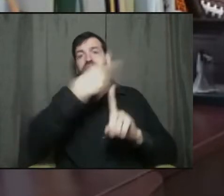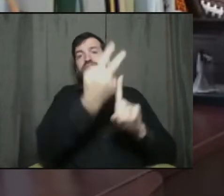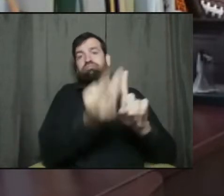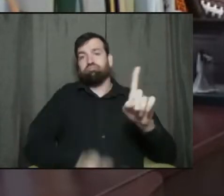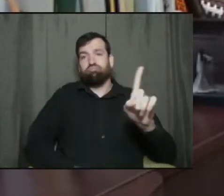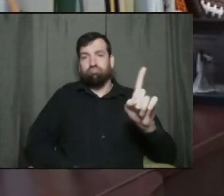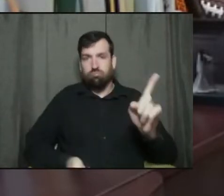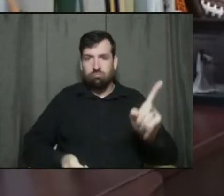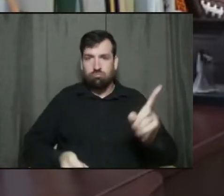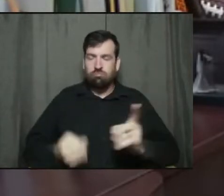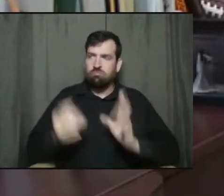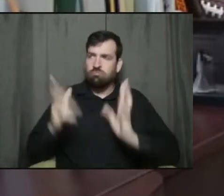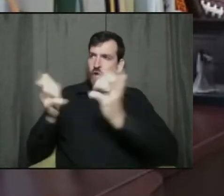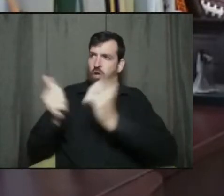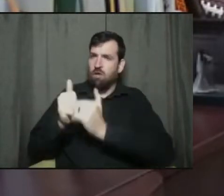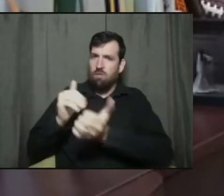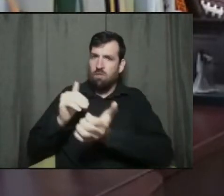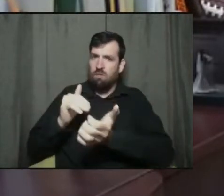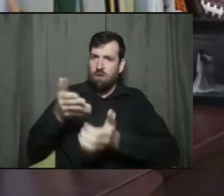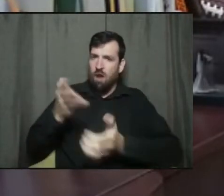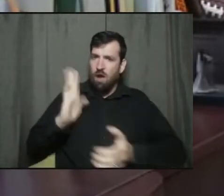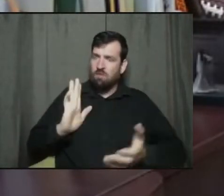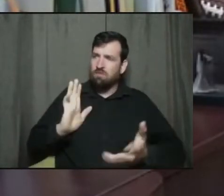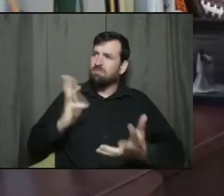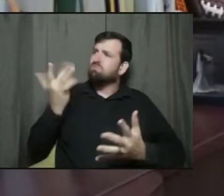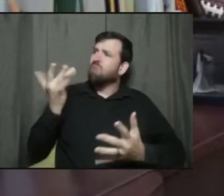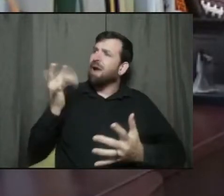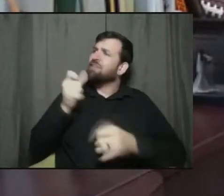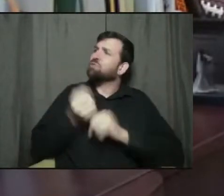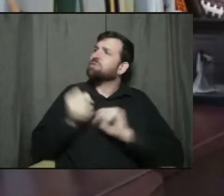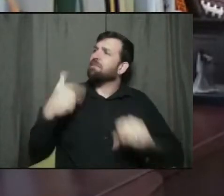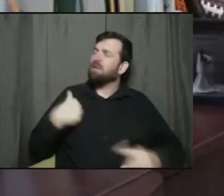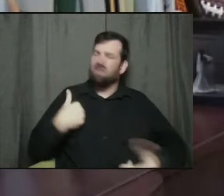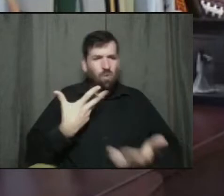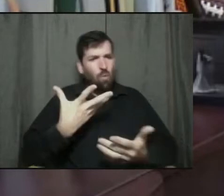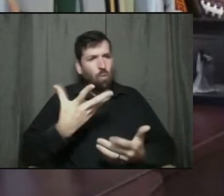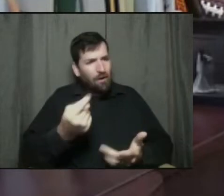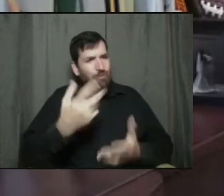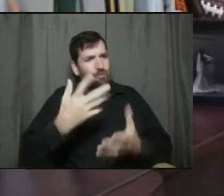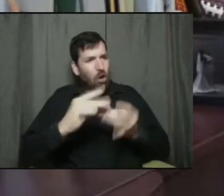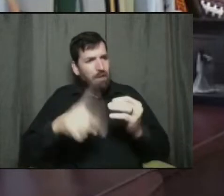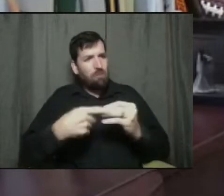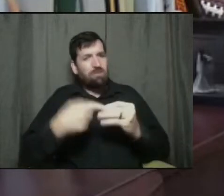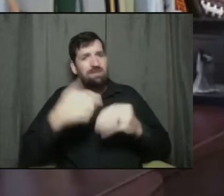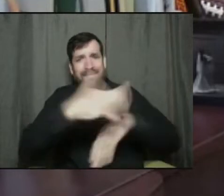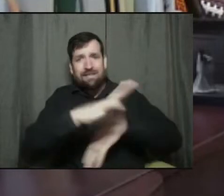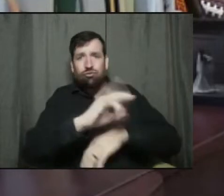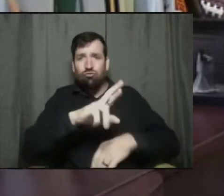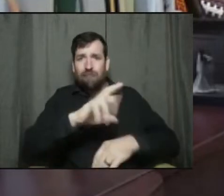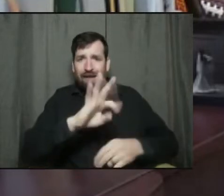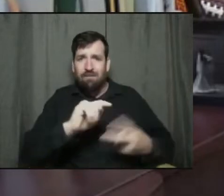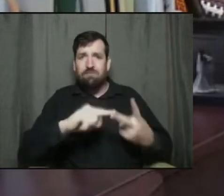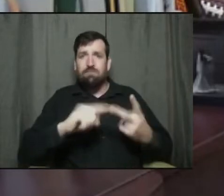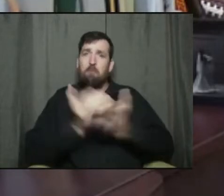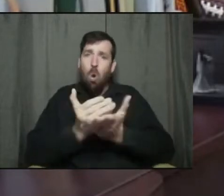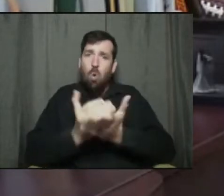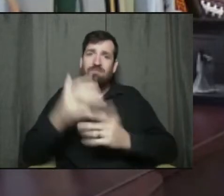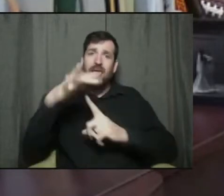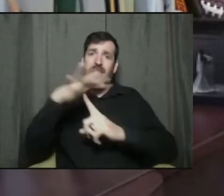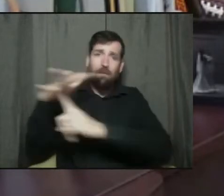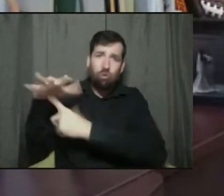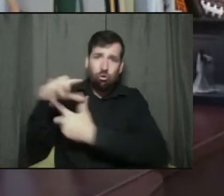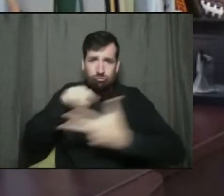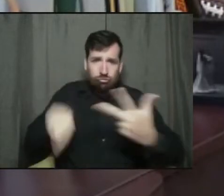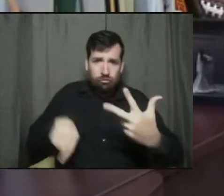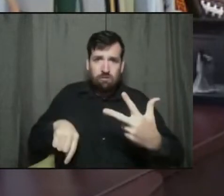he's talking to God. He said, hey, God, why didn't you save me? He said, what are you talking about? I sent you a raft, a boat, and a helicopter. And I